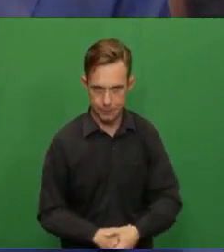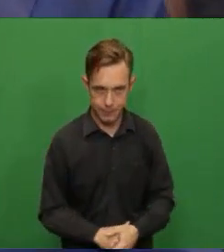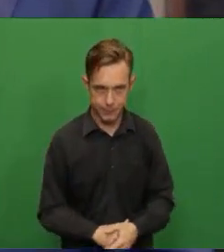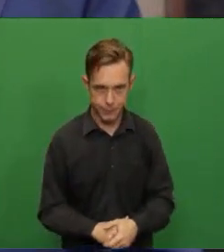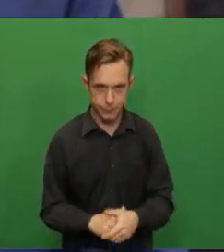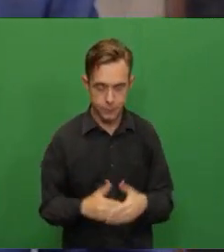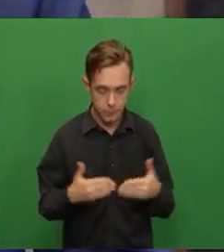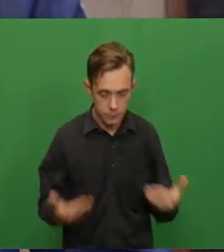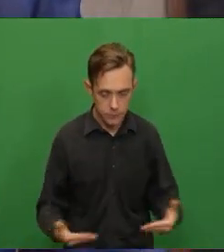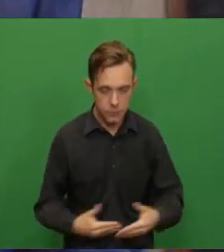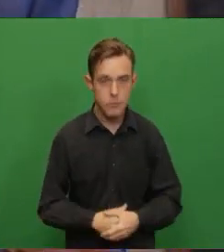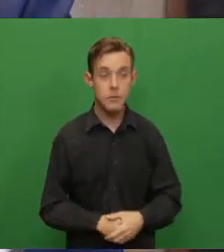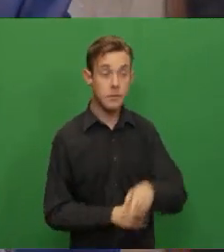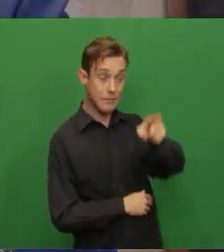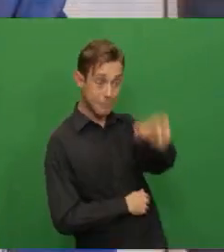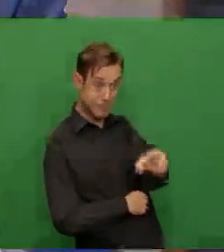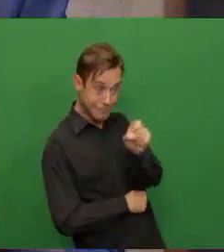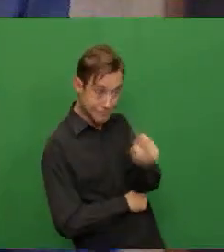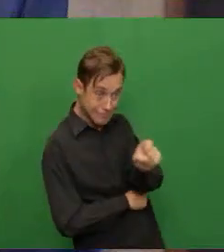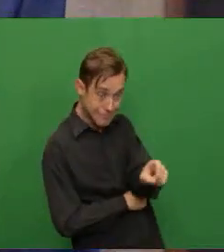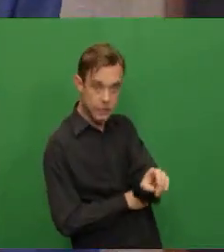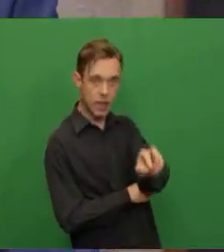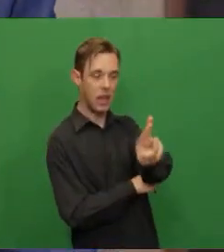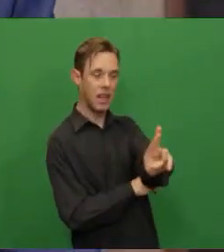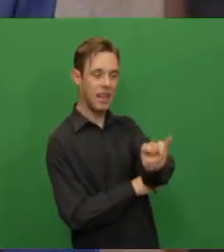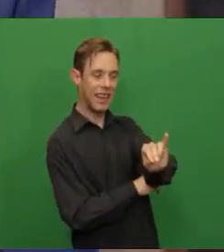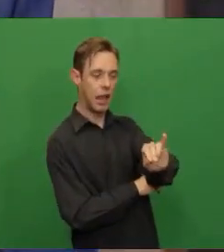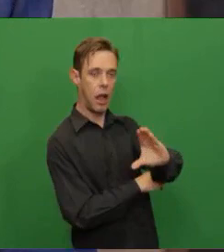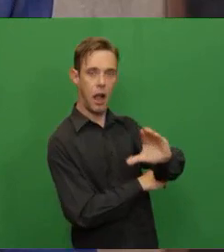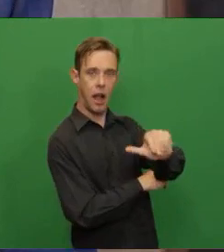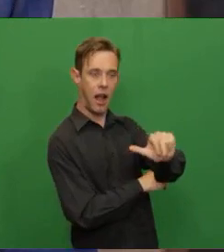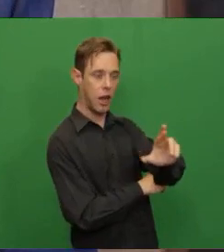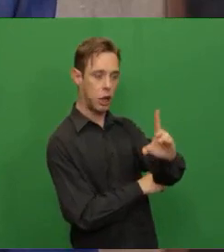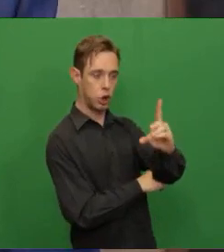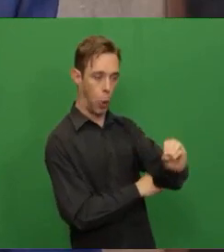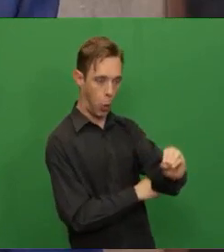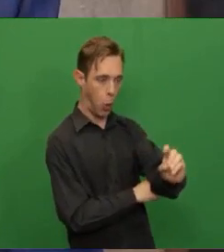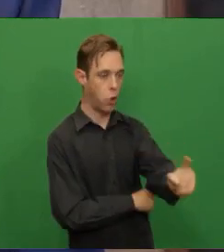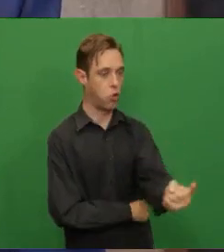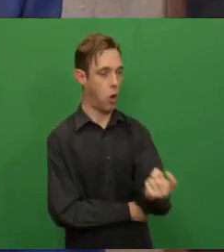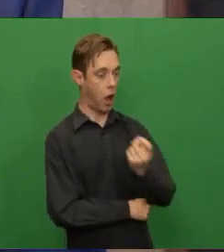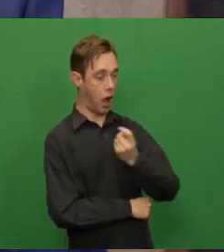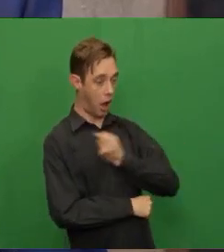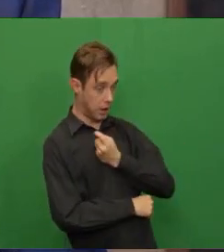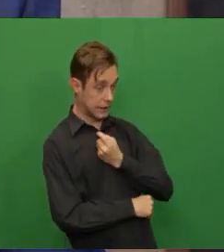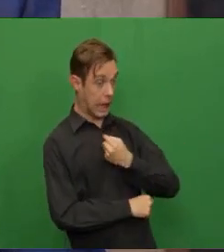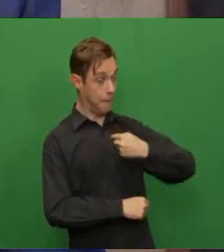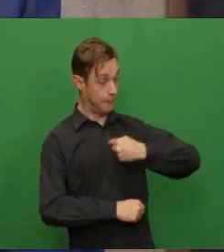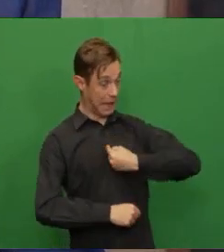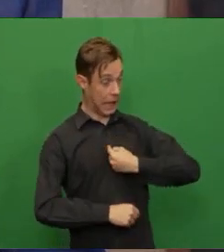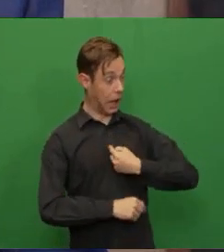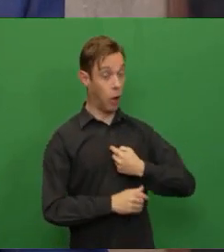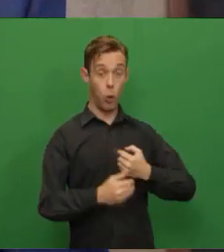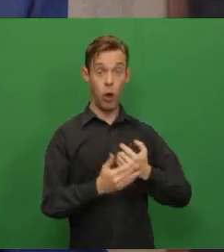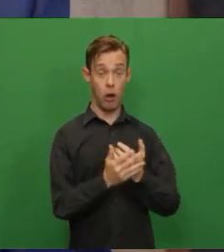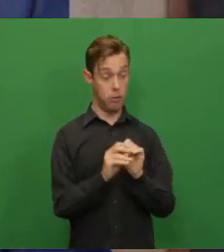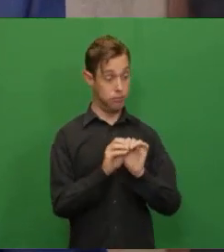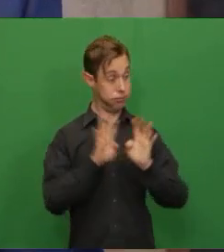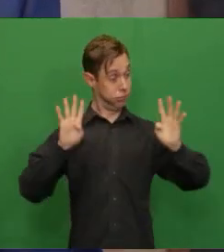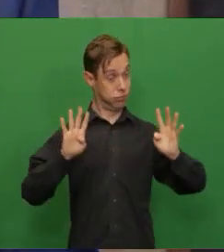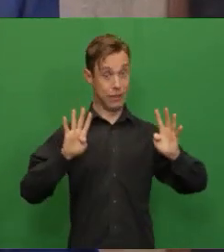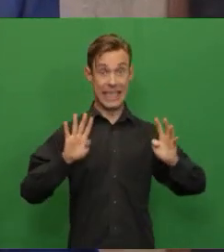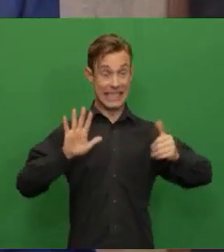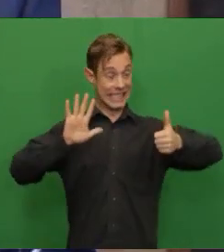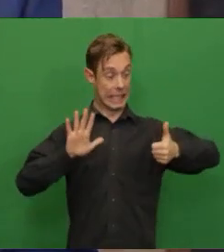Lucanio, if you read the statement, you asked whether did I have the casting vote.